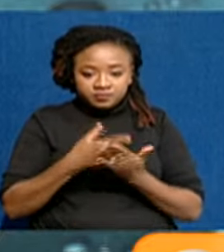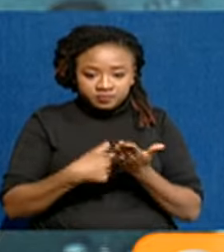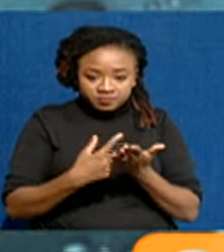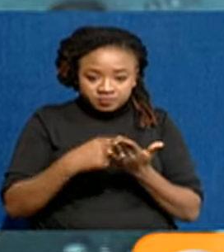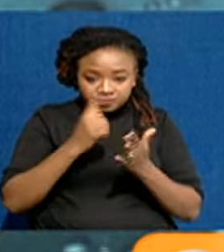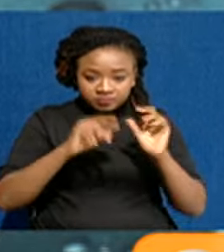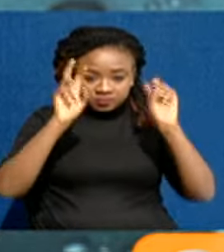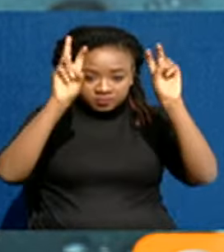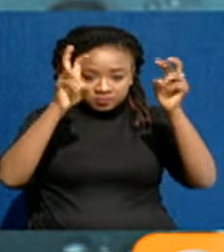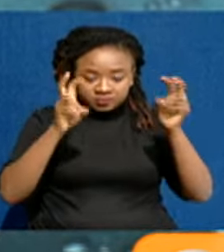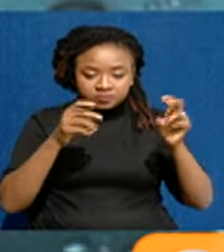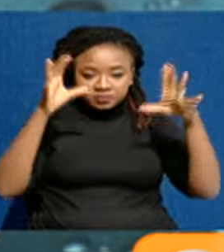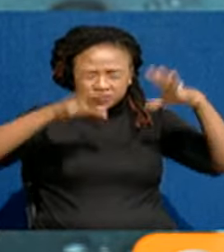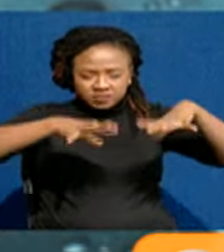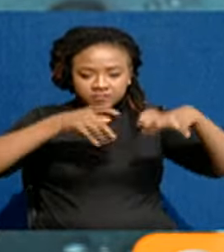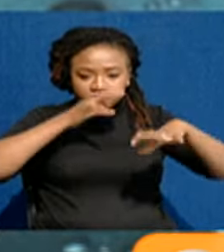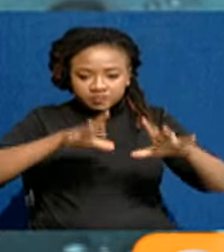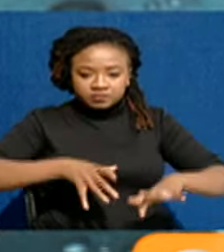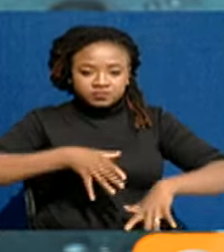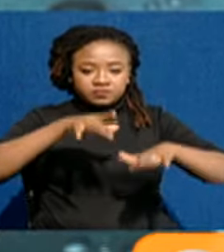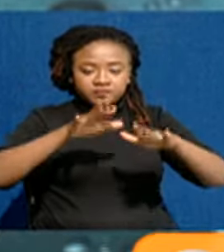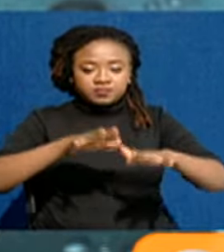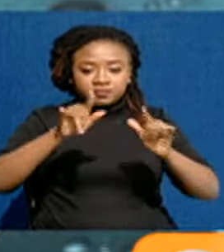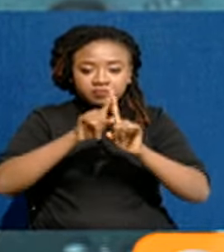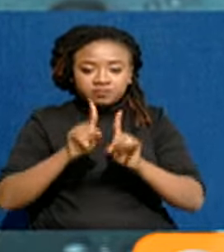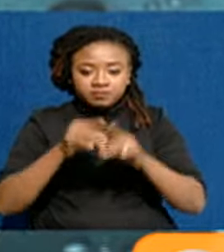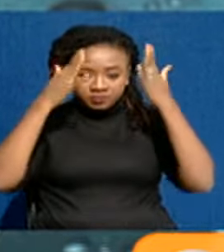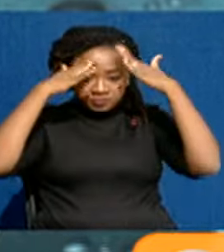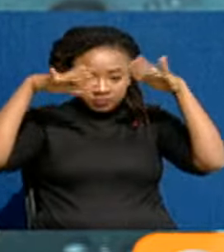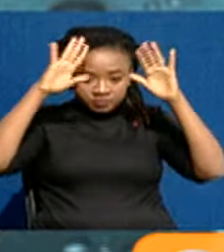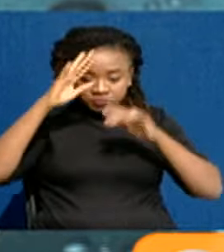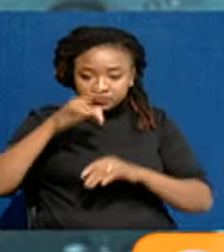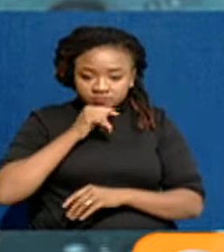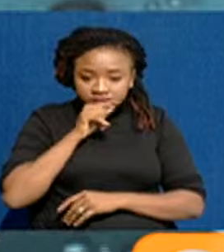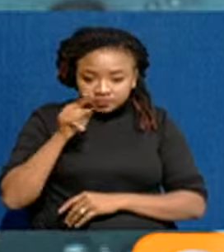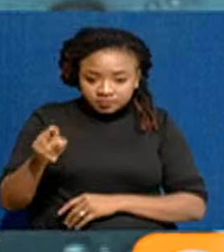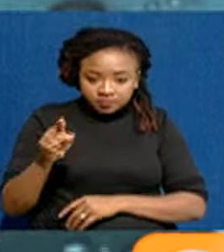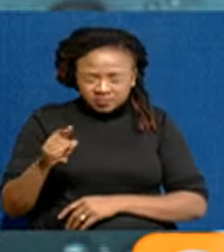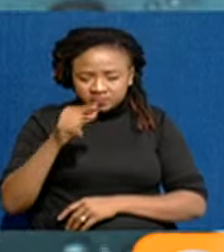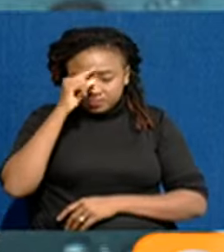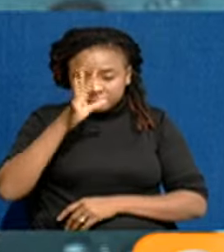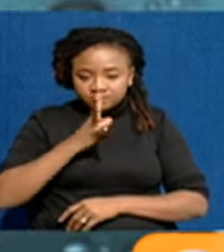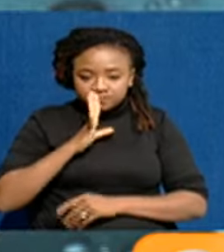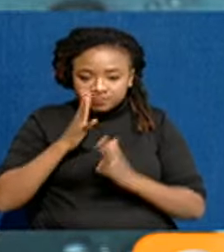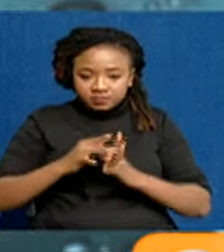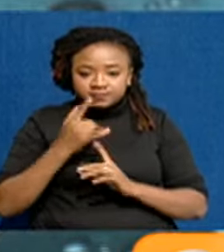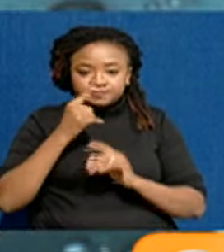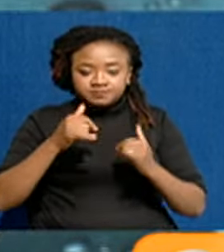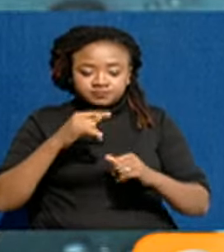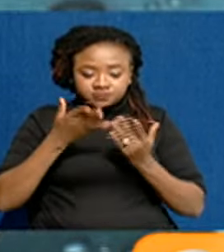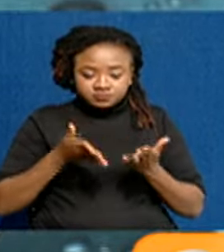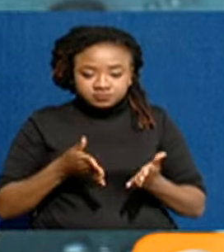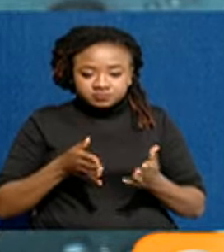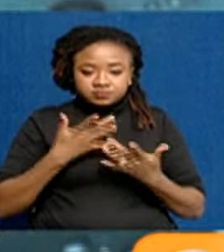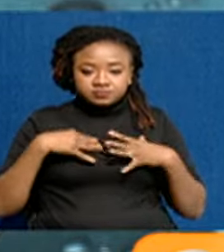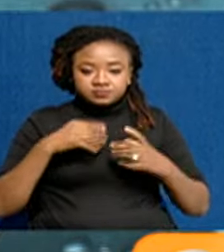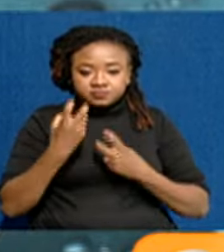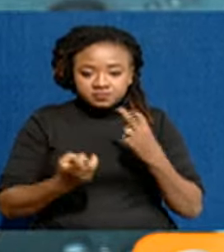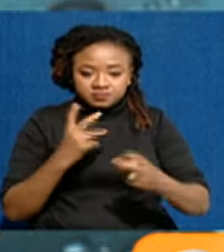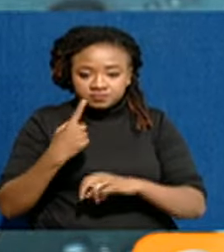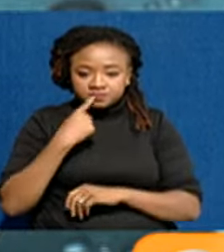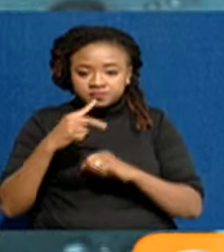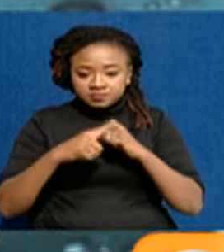at 166. We had earlier on reported 156. That means there's 10 more to the numbers. Honorable Isaac Mwaura, the government spokesperson,